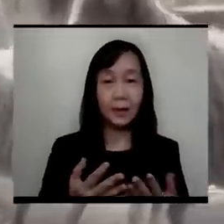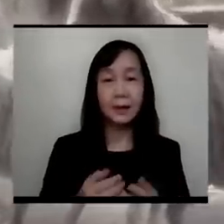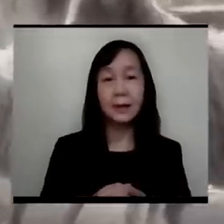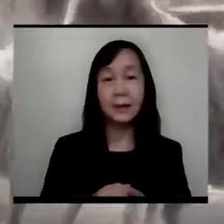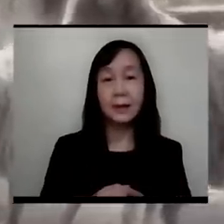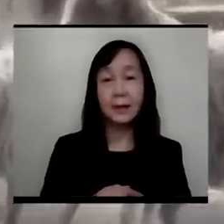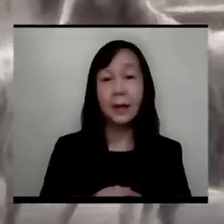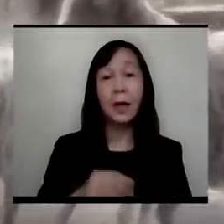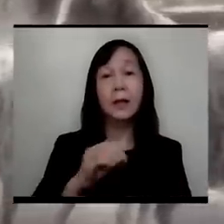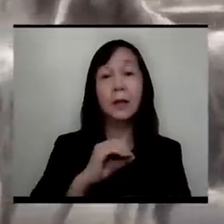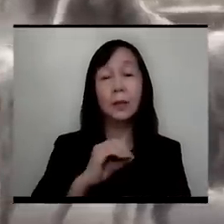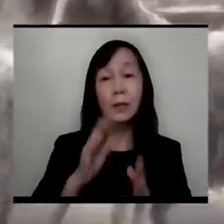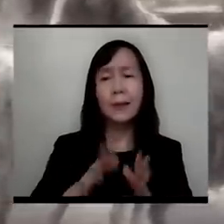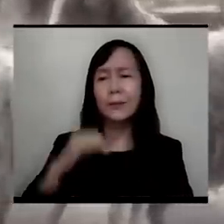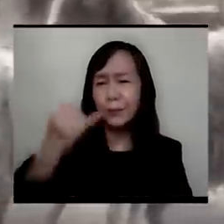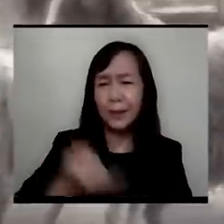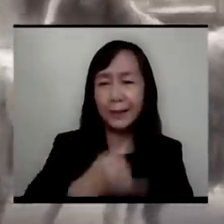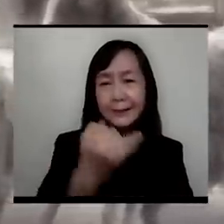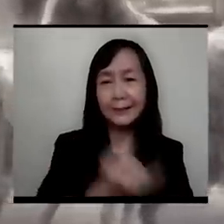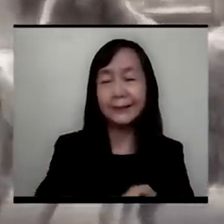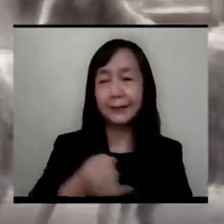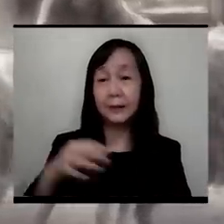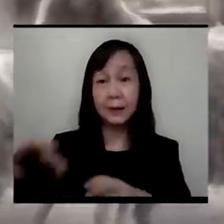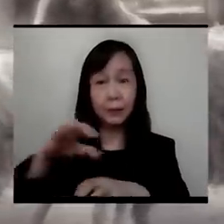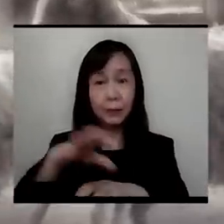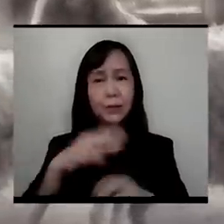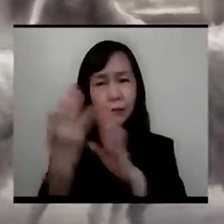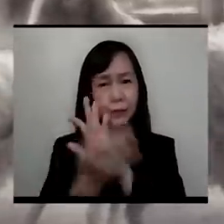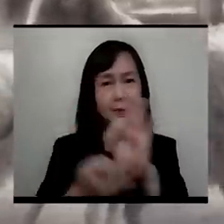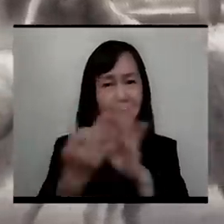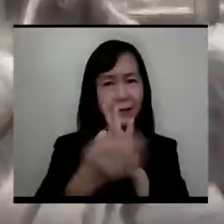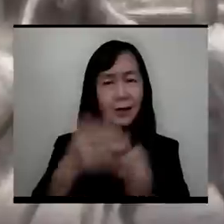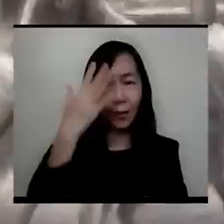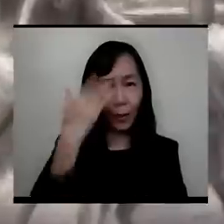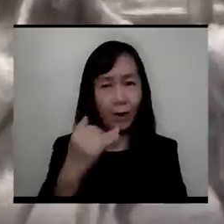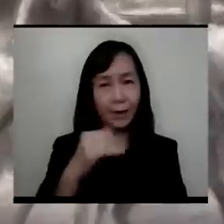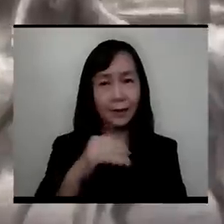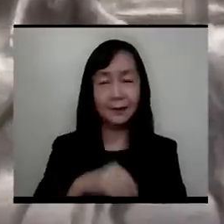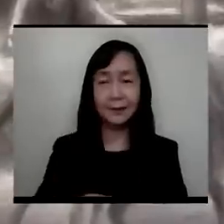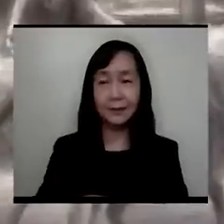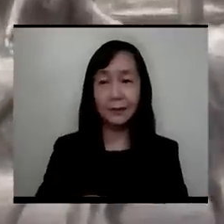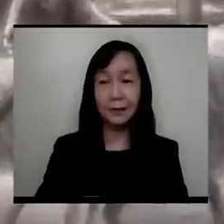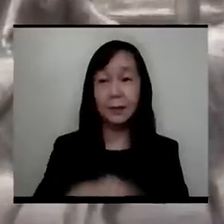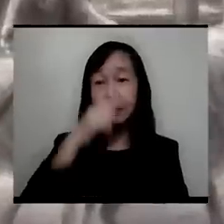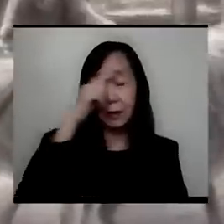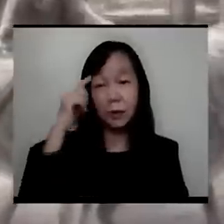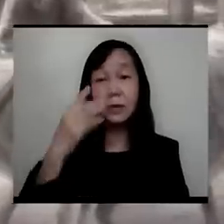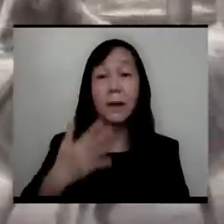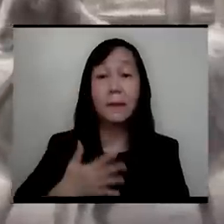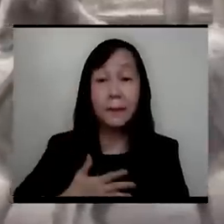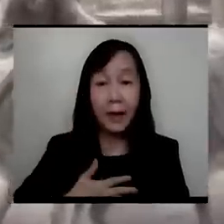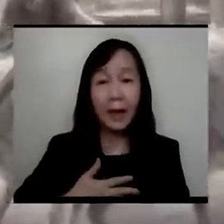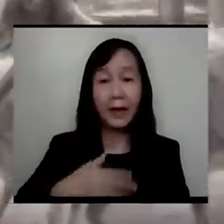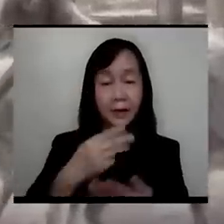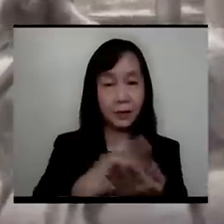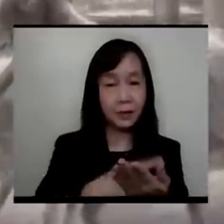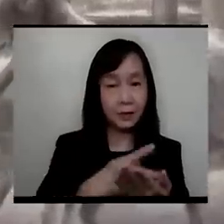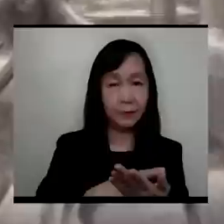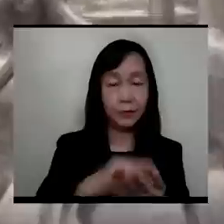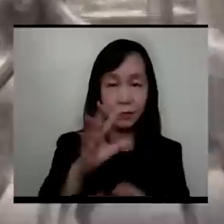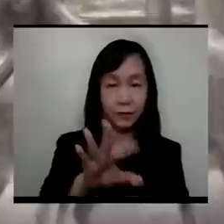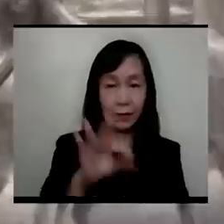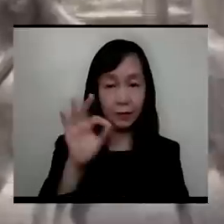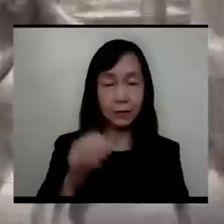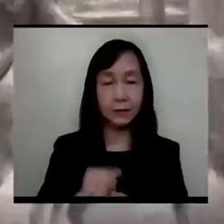Invited his neighbors To a feast Why? My sheep Has been found